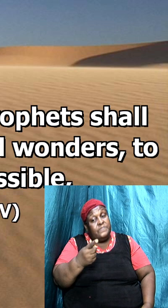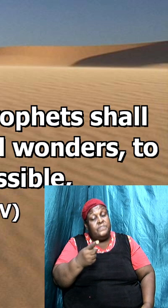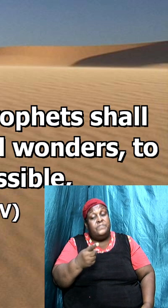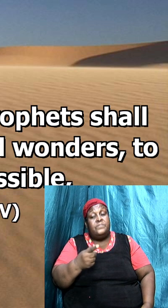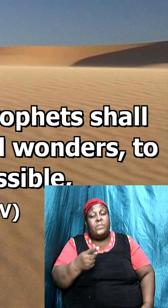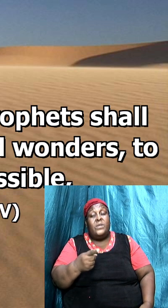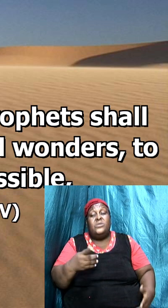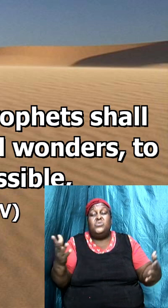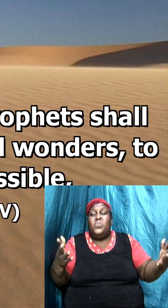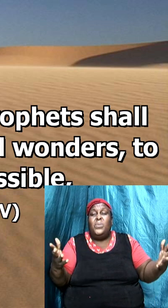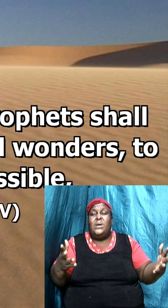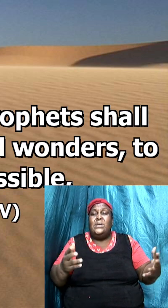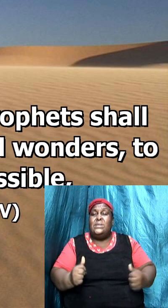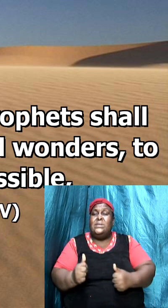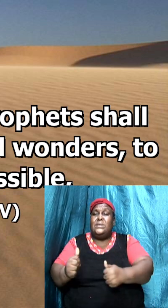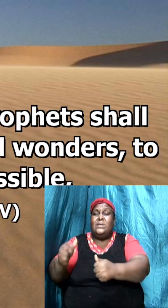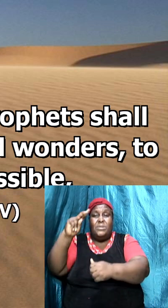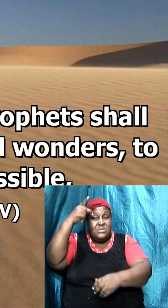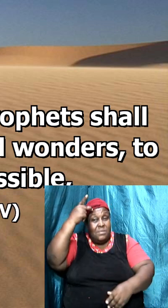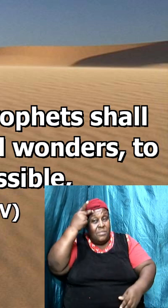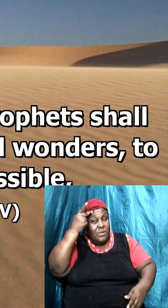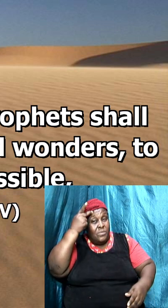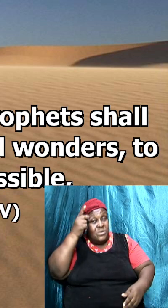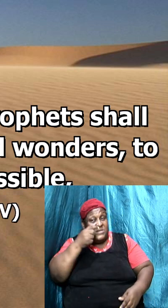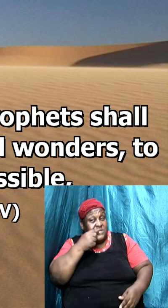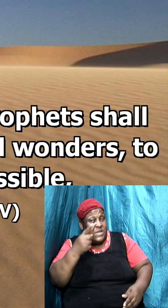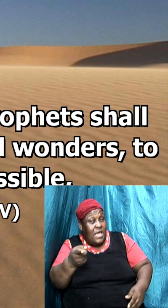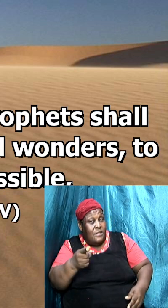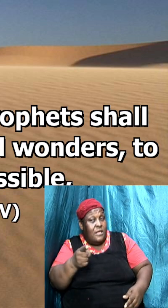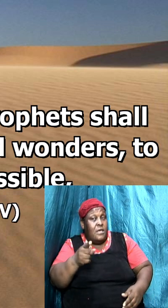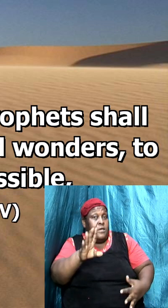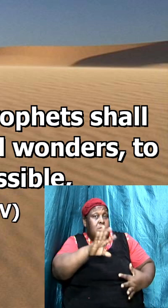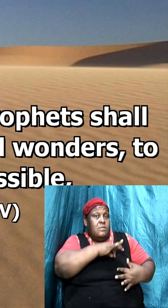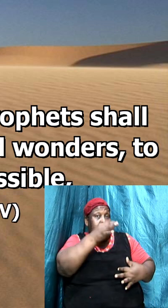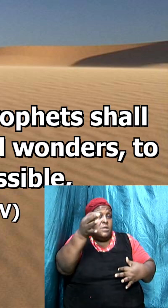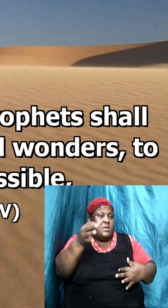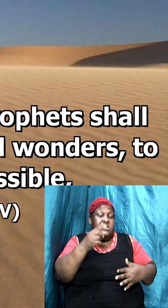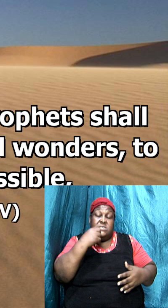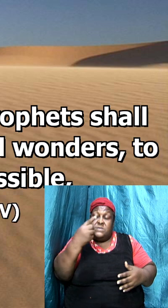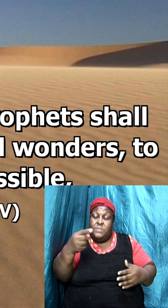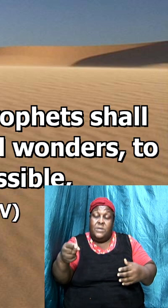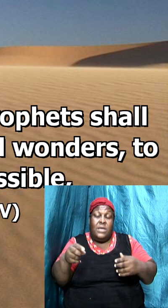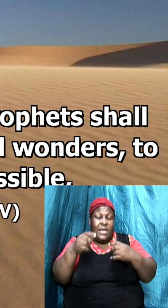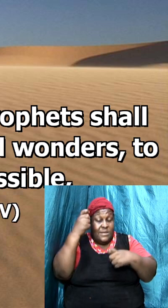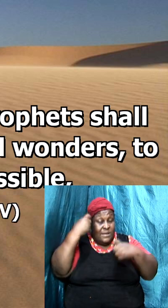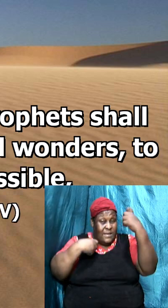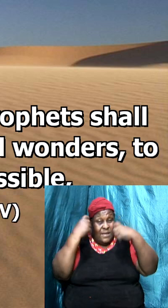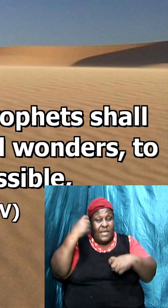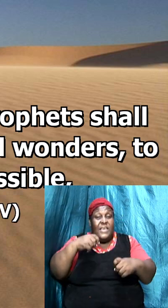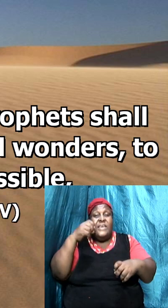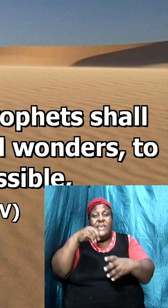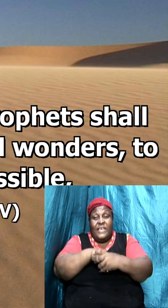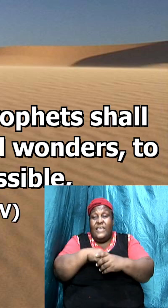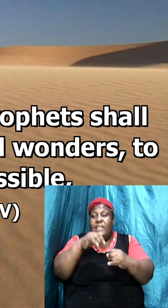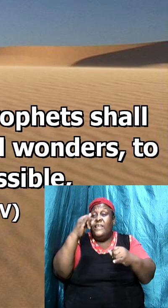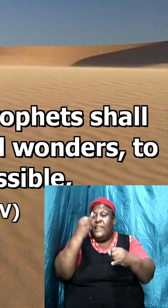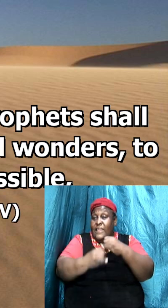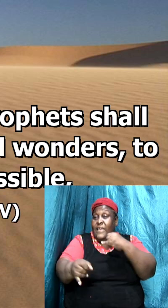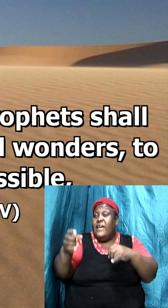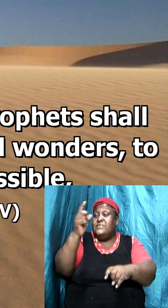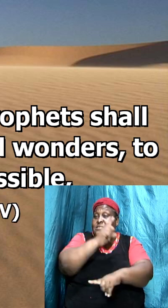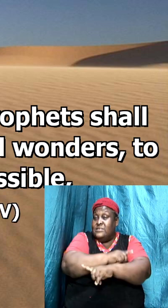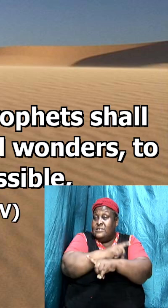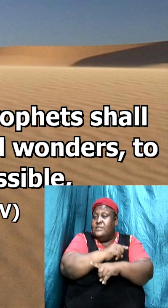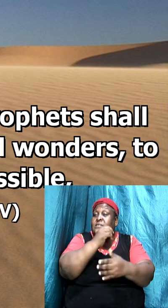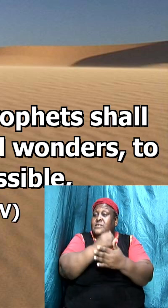was what the apostle Paul was saying. Now the Spirit speaks expressly that in latter times some